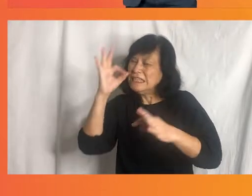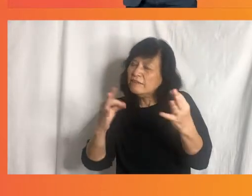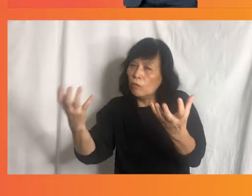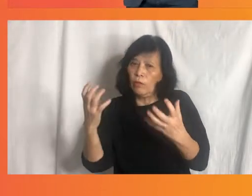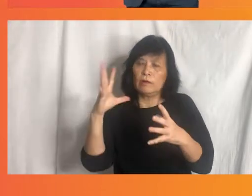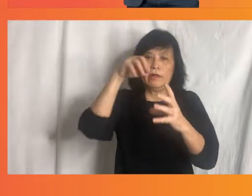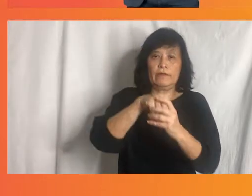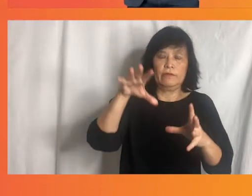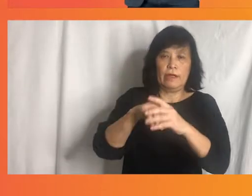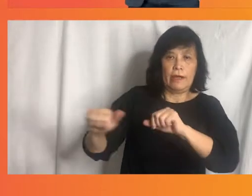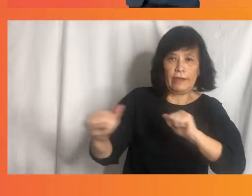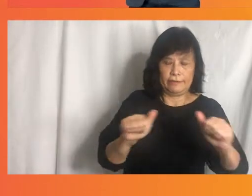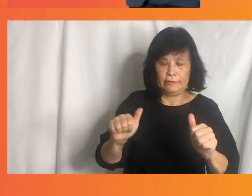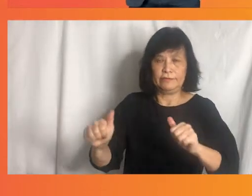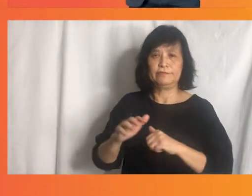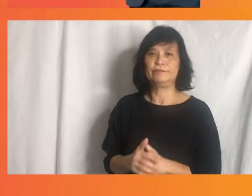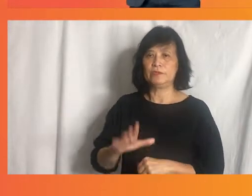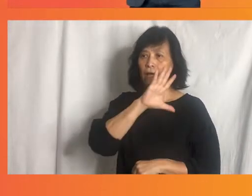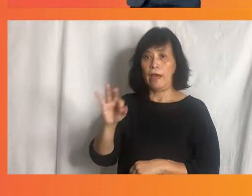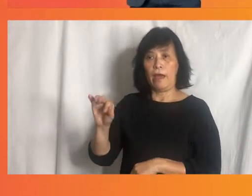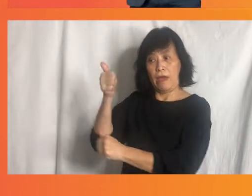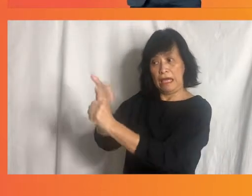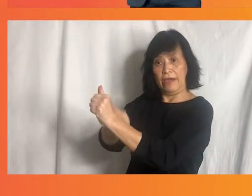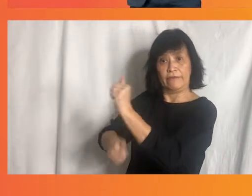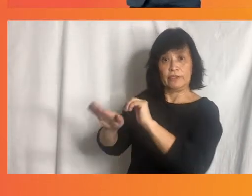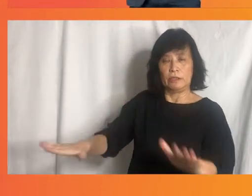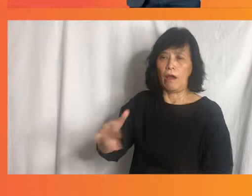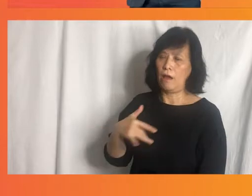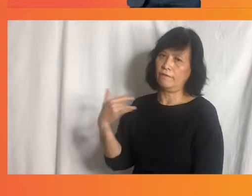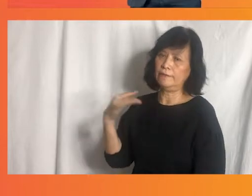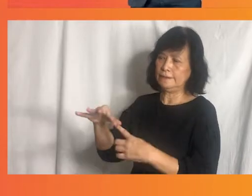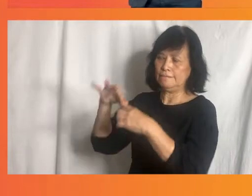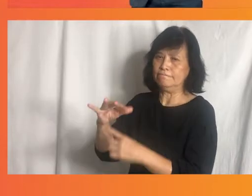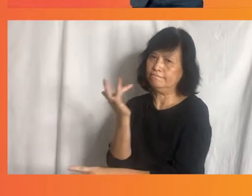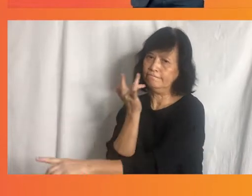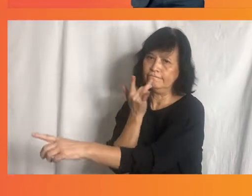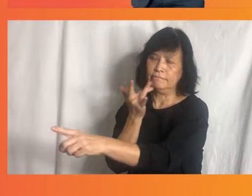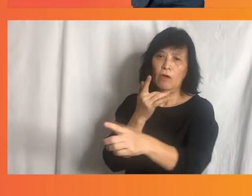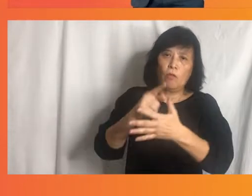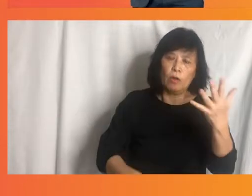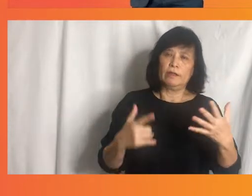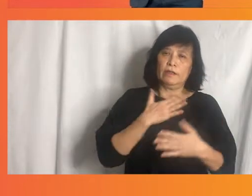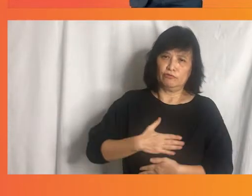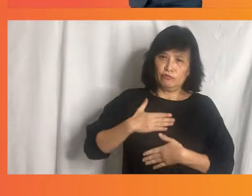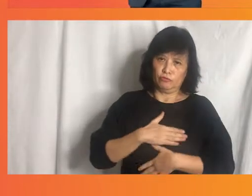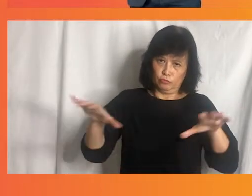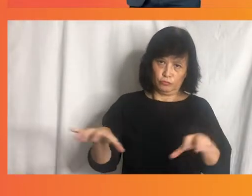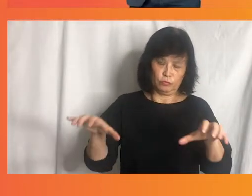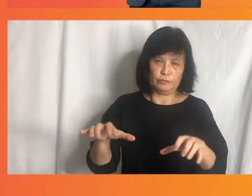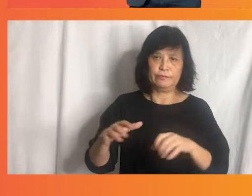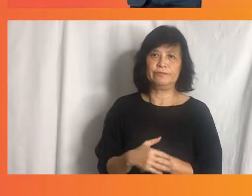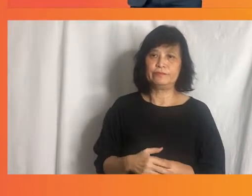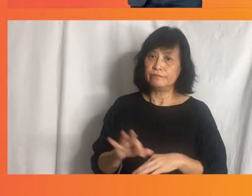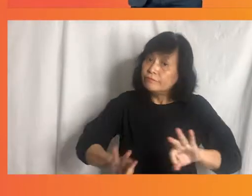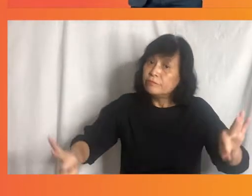very importantly, they all have their unique preference for what type of activity or sports or exercise they enjoy doing. It is